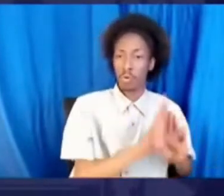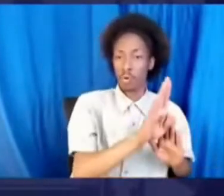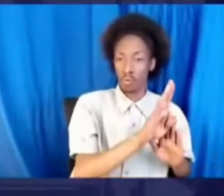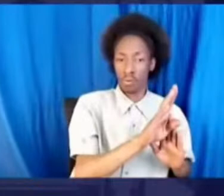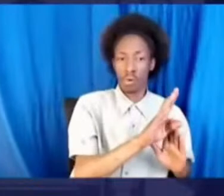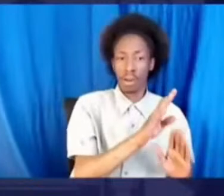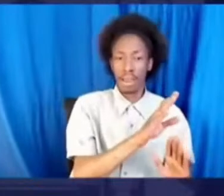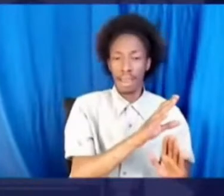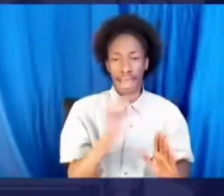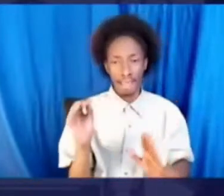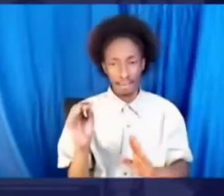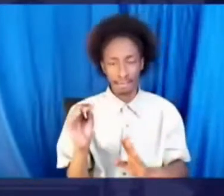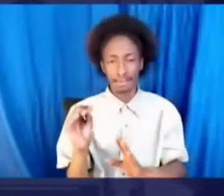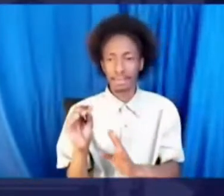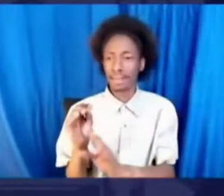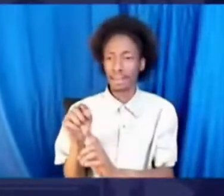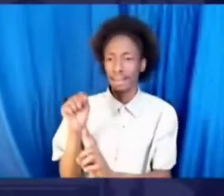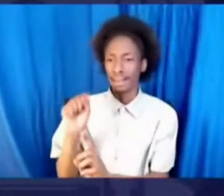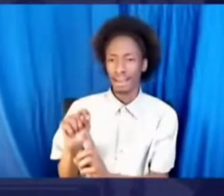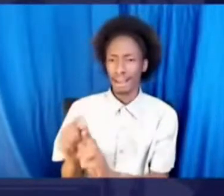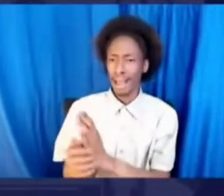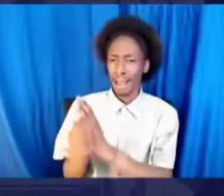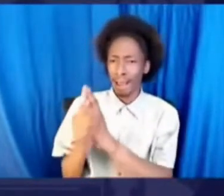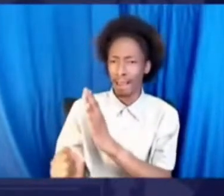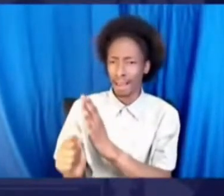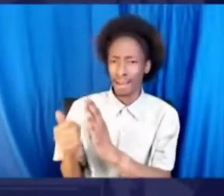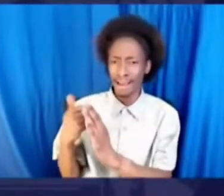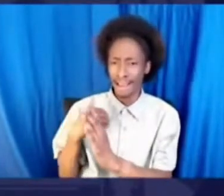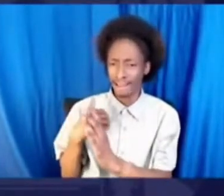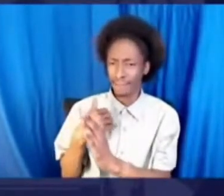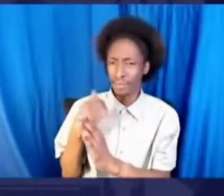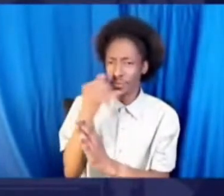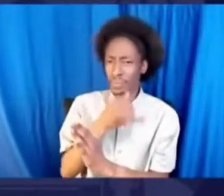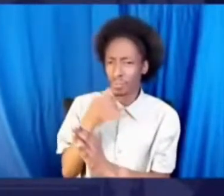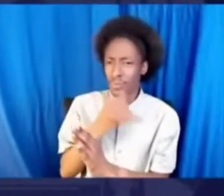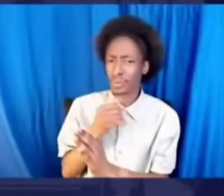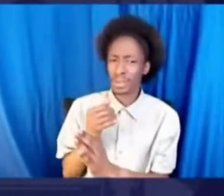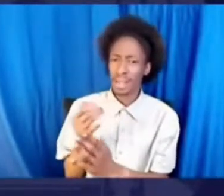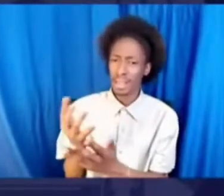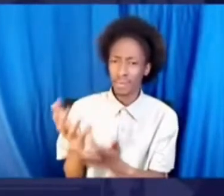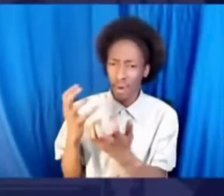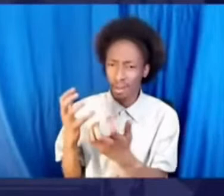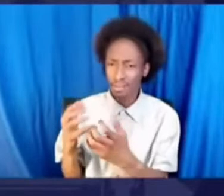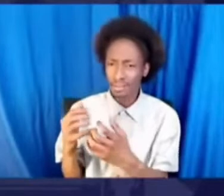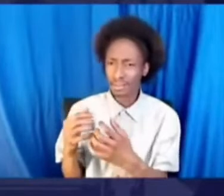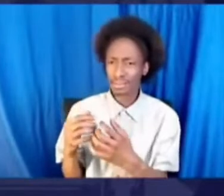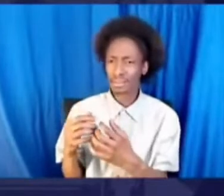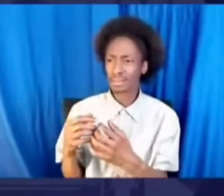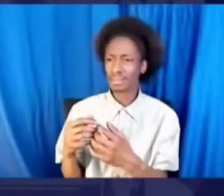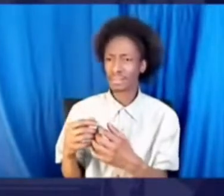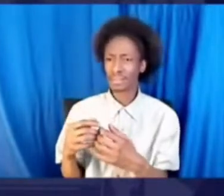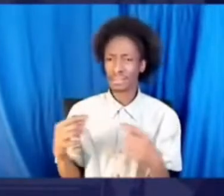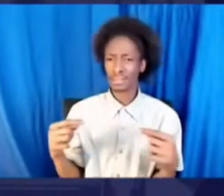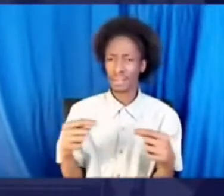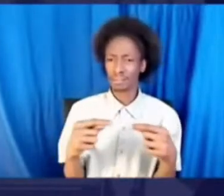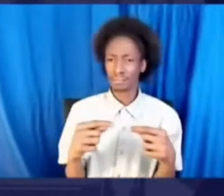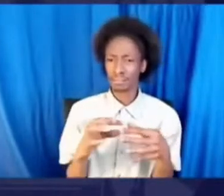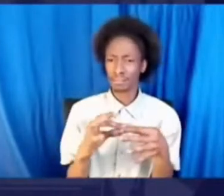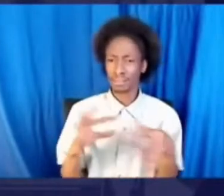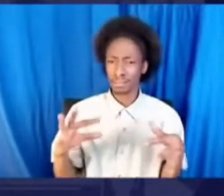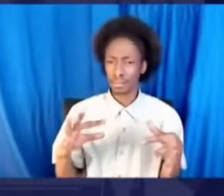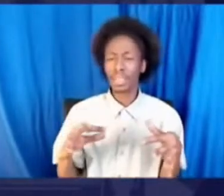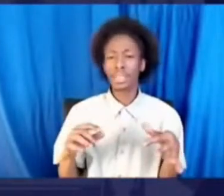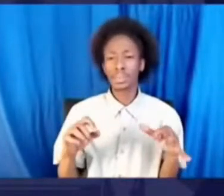and the fact that they are so talented and desirous of doing just that. So let's deal with